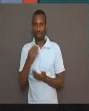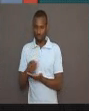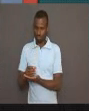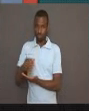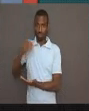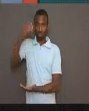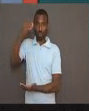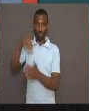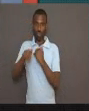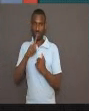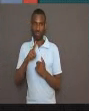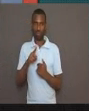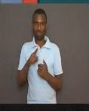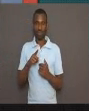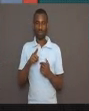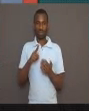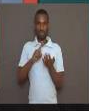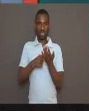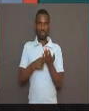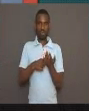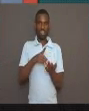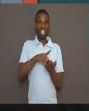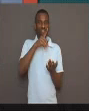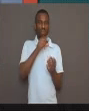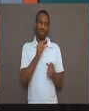the least in the widest tube.